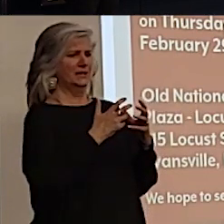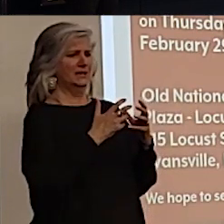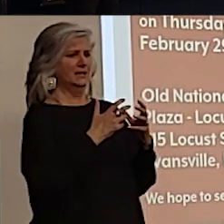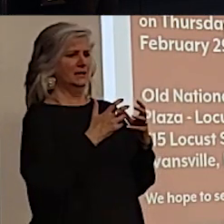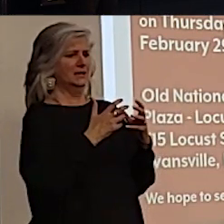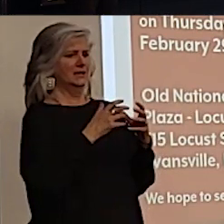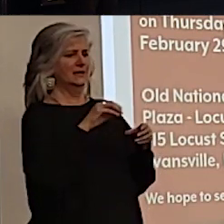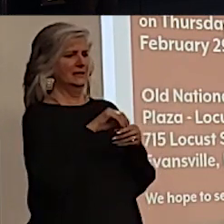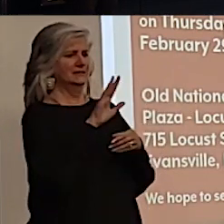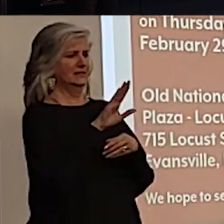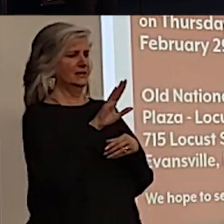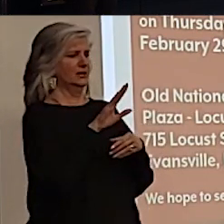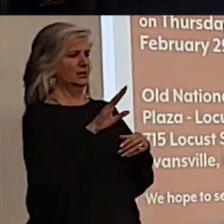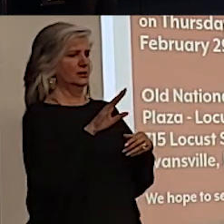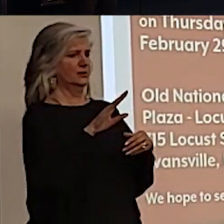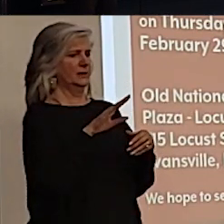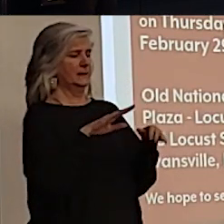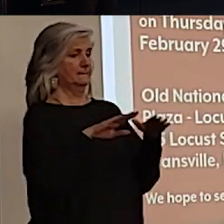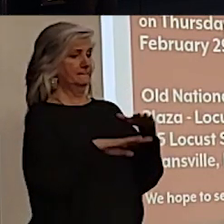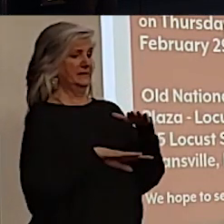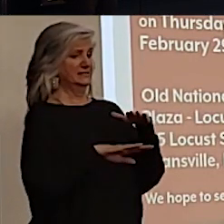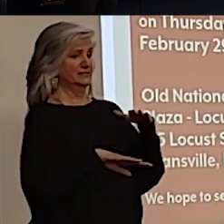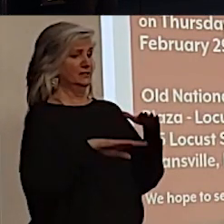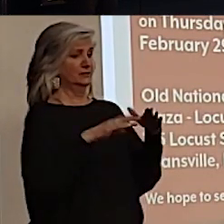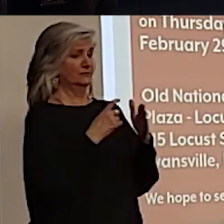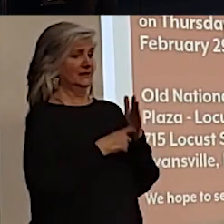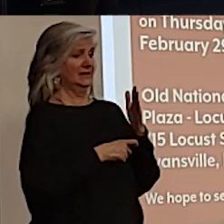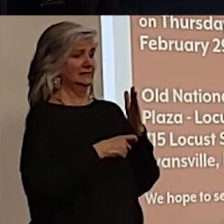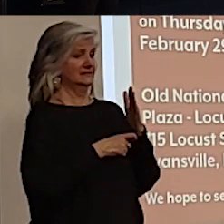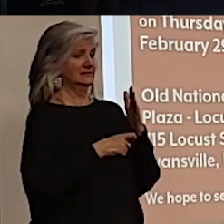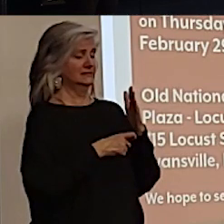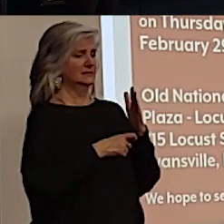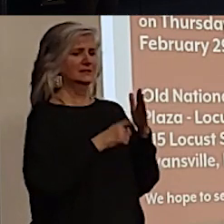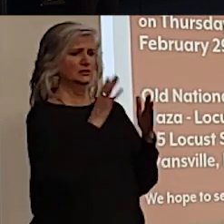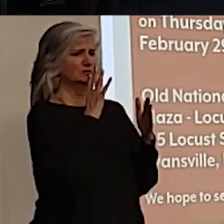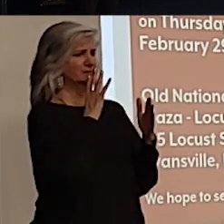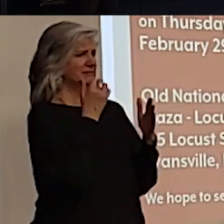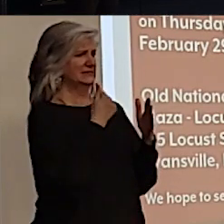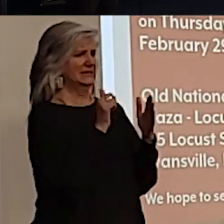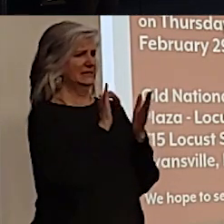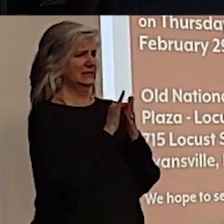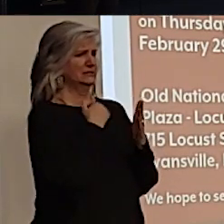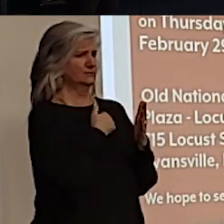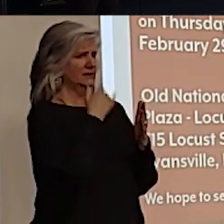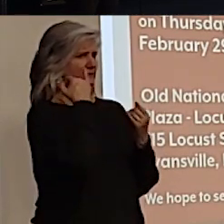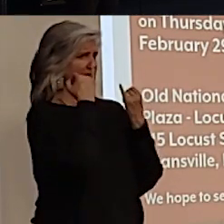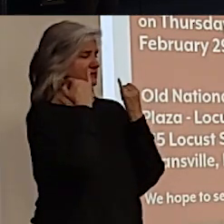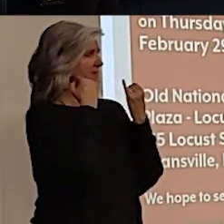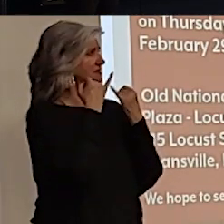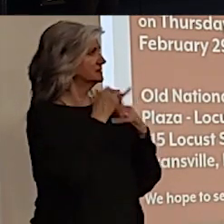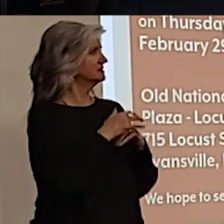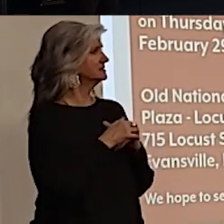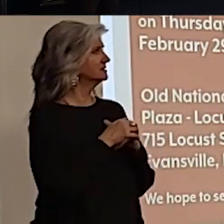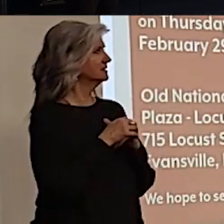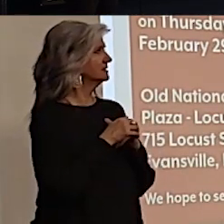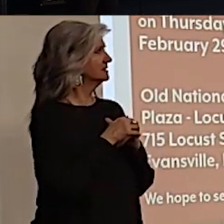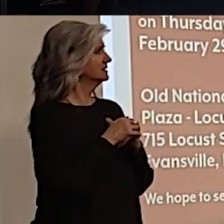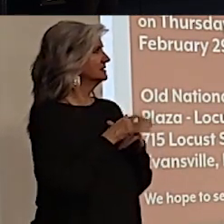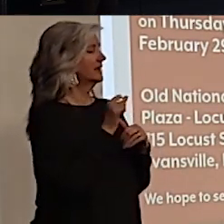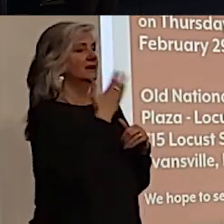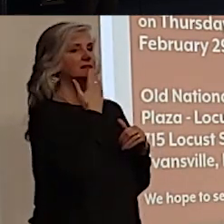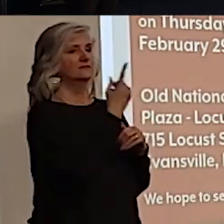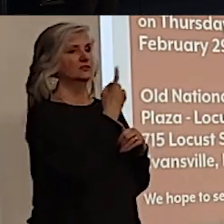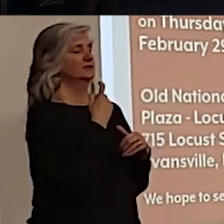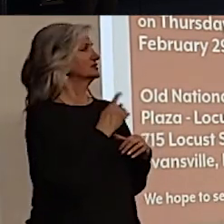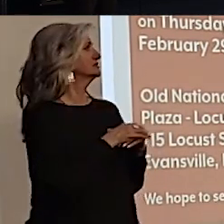rates, as well as the revised depreciation rates? Can you speak to any of that so we can have some ideas? Yeah, thank you for the